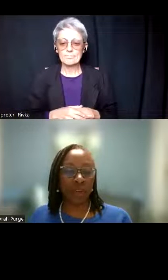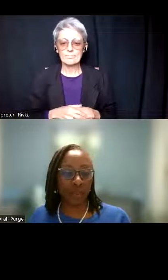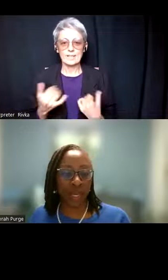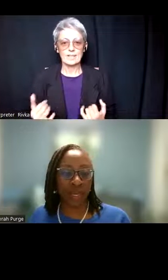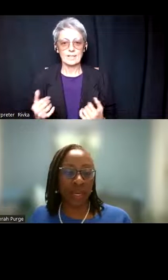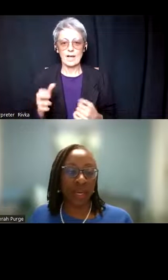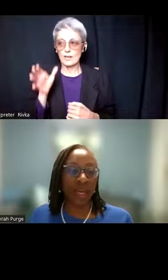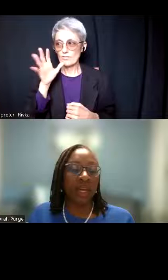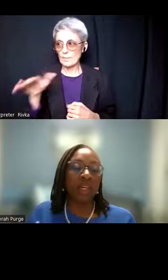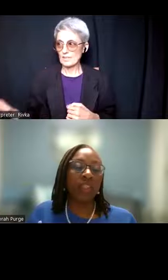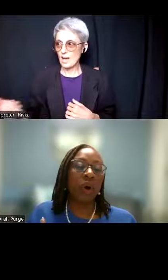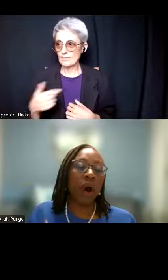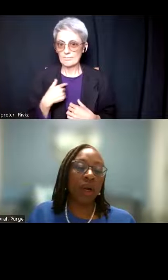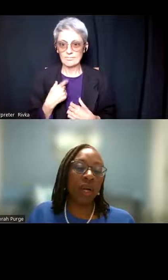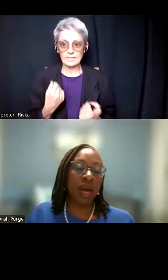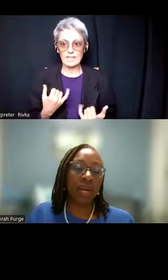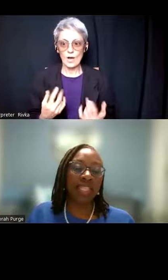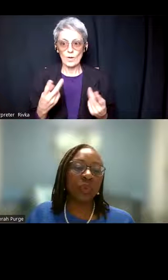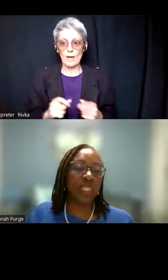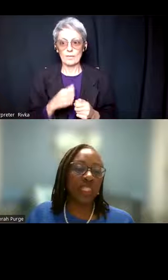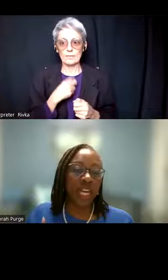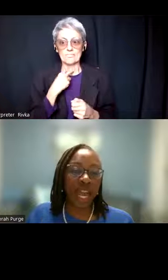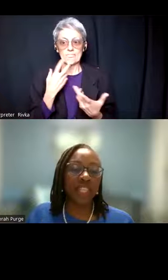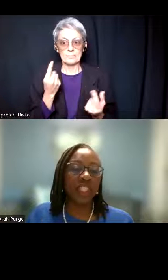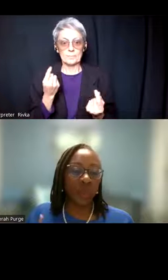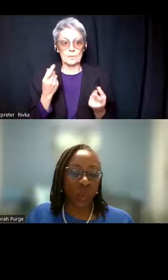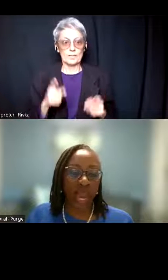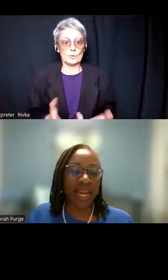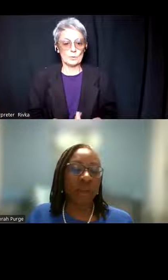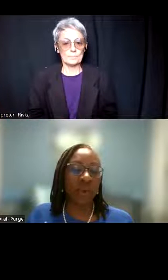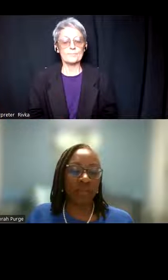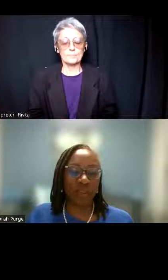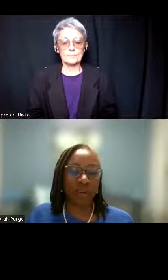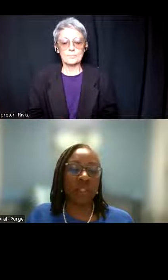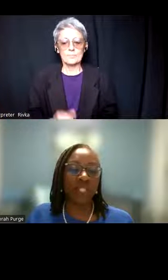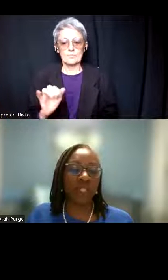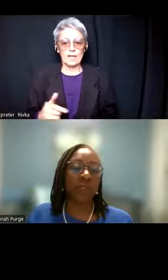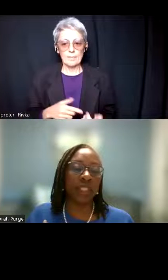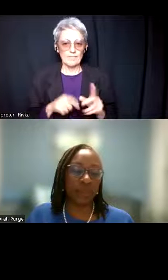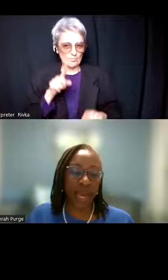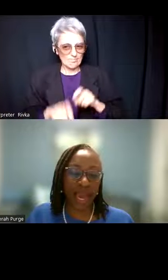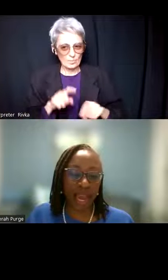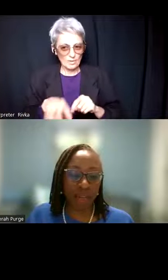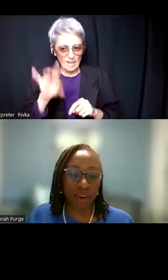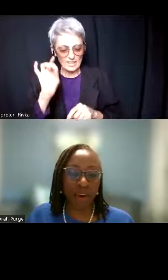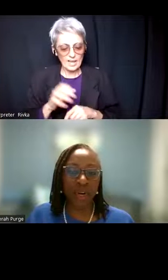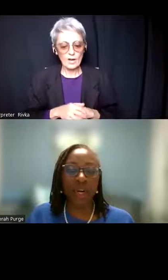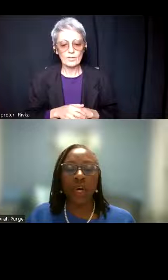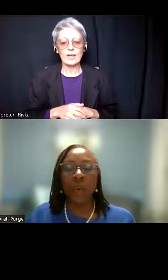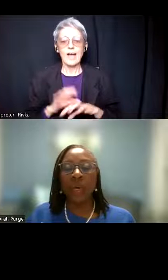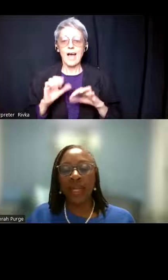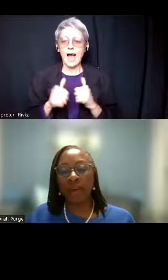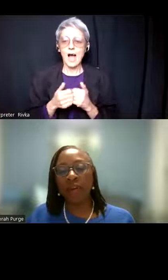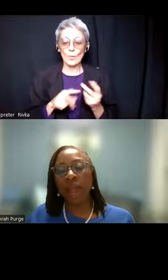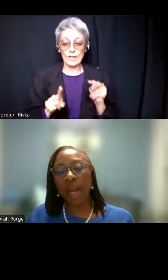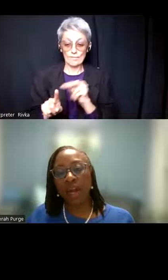happen to me? So unless we change the way that we view children's behavior,